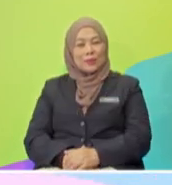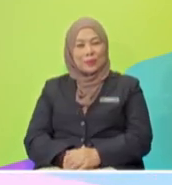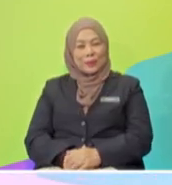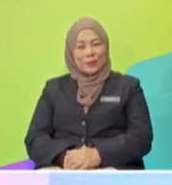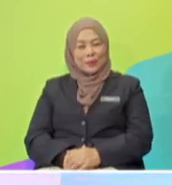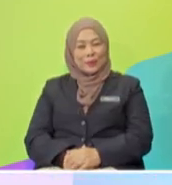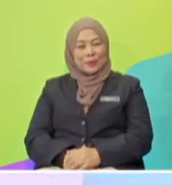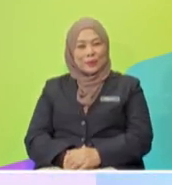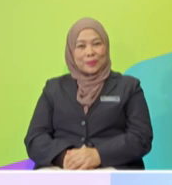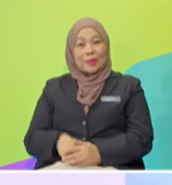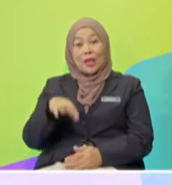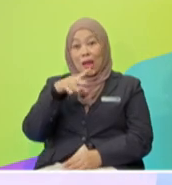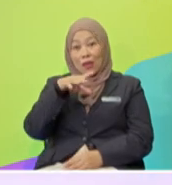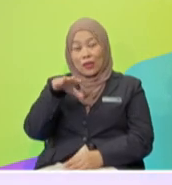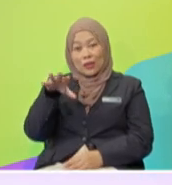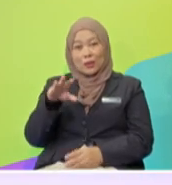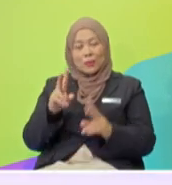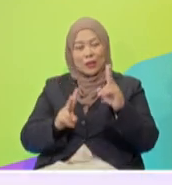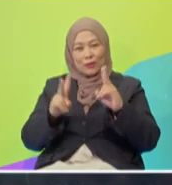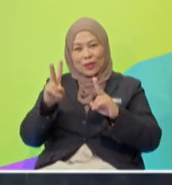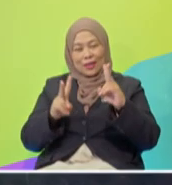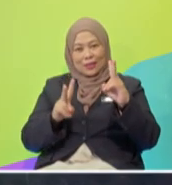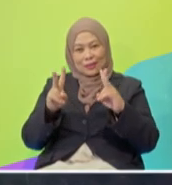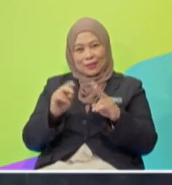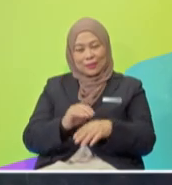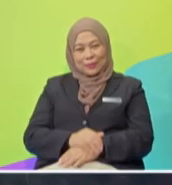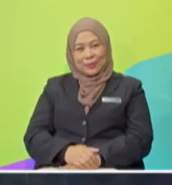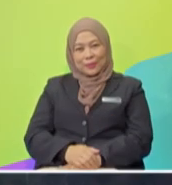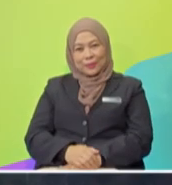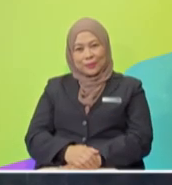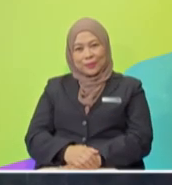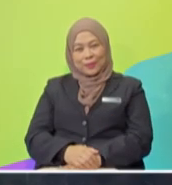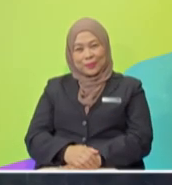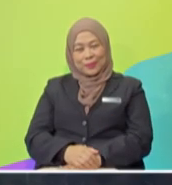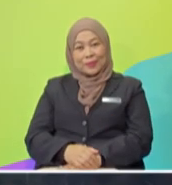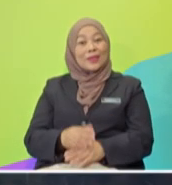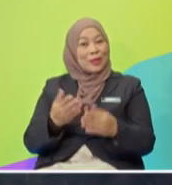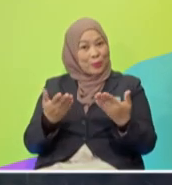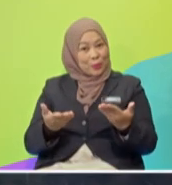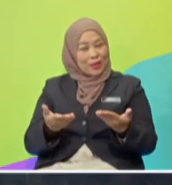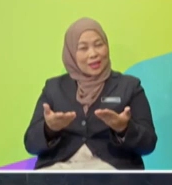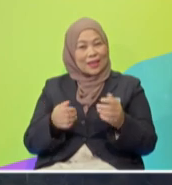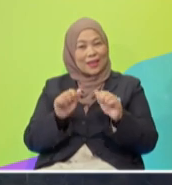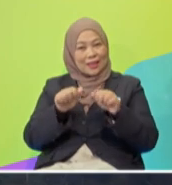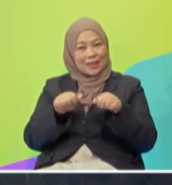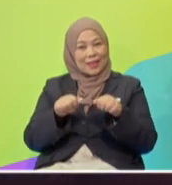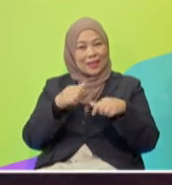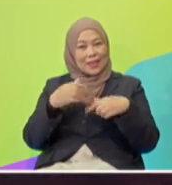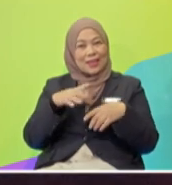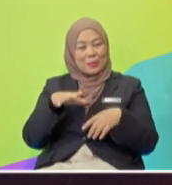Chris, van. How do you spell van? All right. Can you spell it with me?